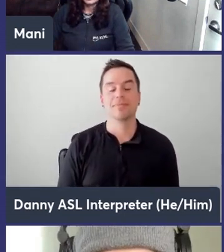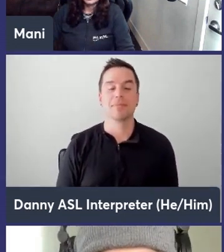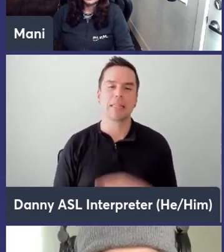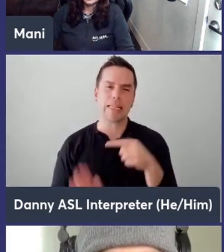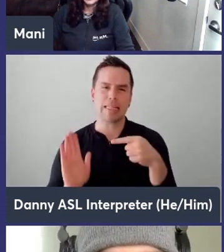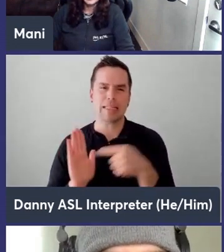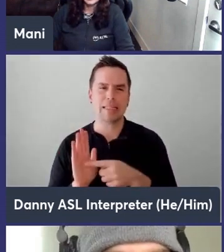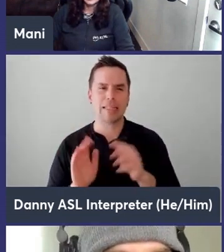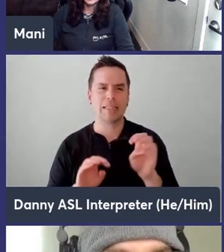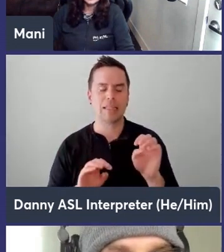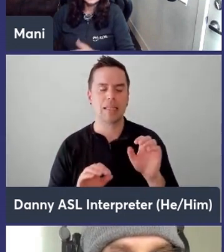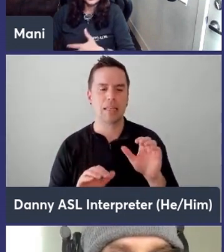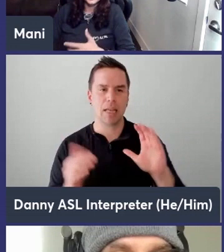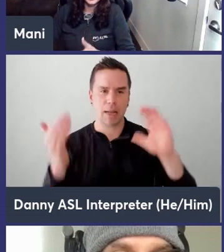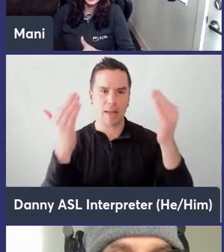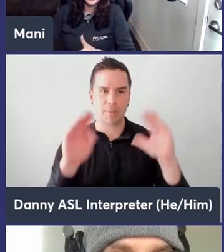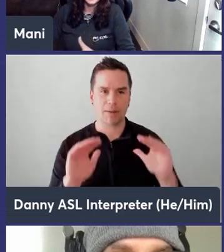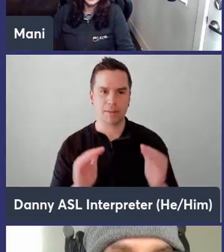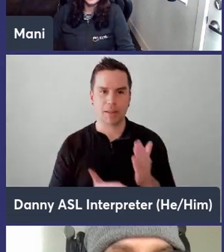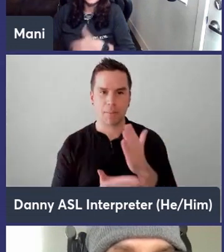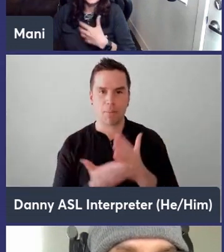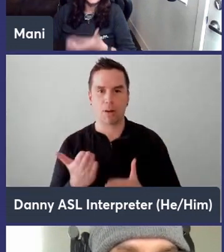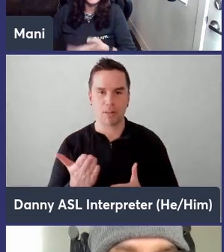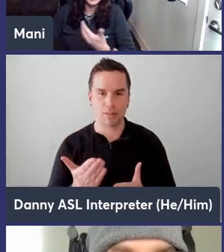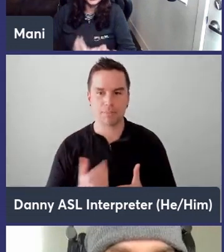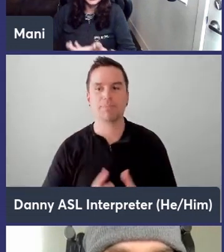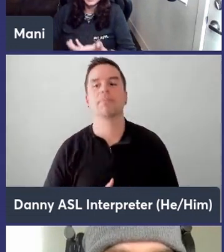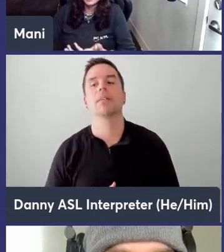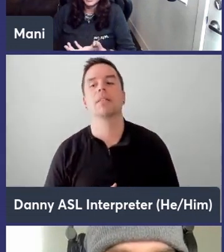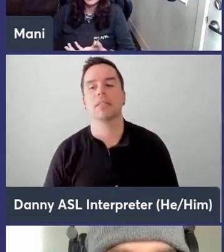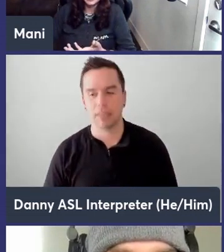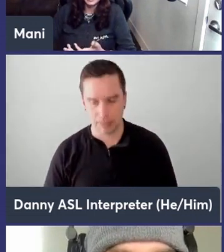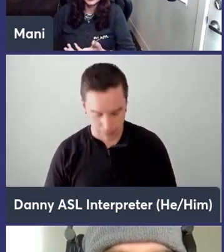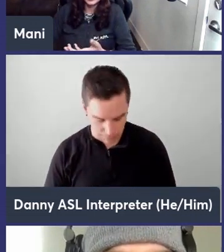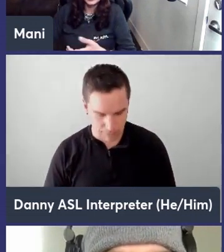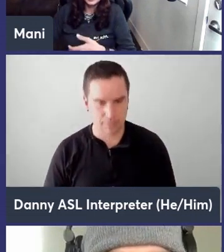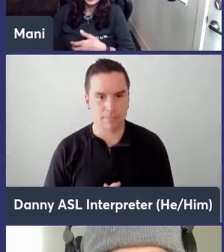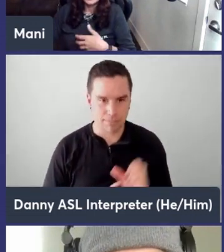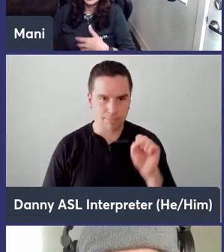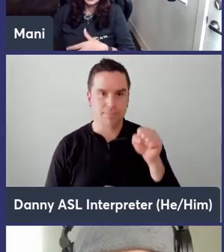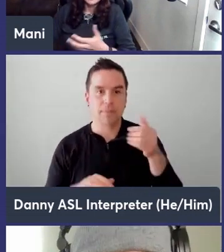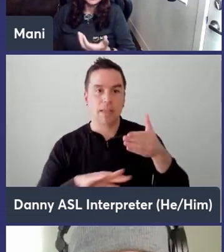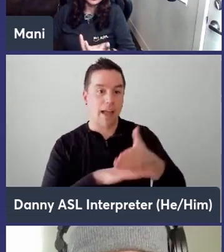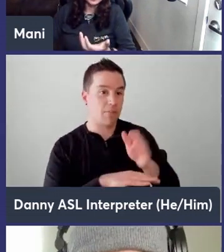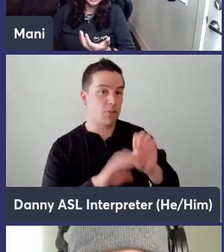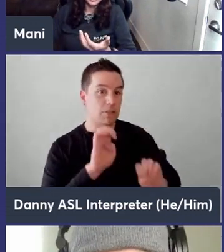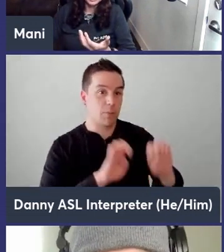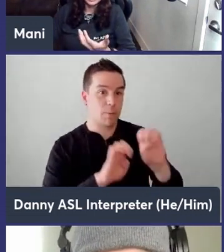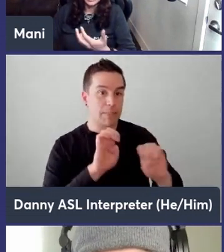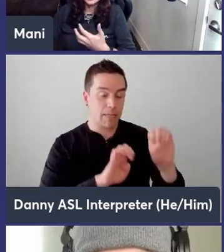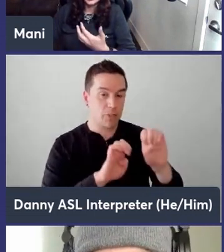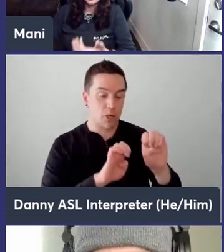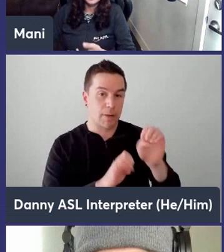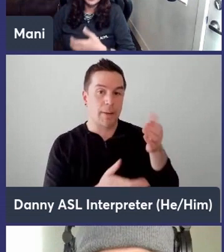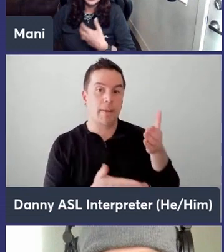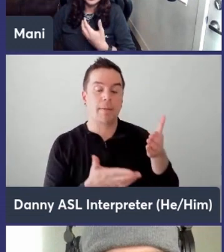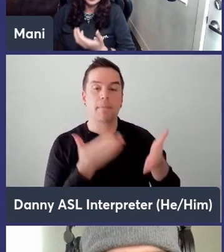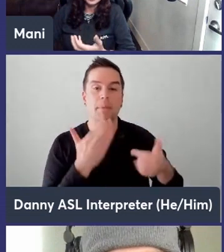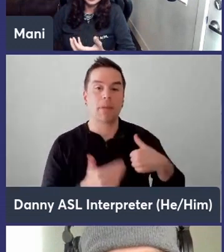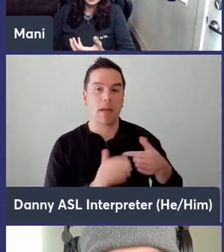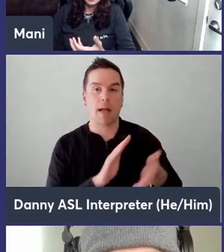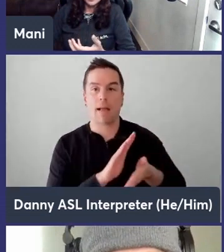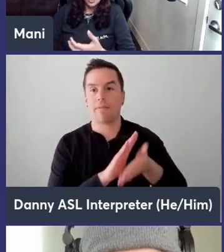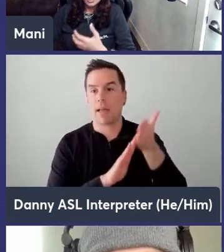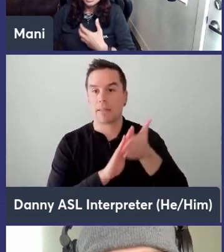it. Yes. Okay. Yeah. Once you have done the experimentation, maybe I've executed